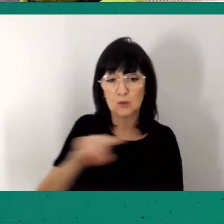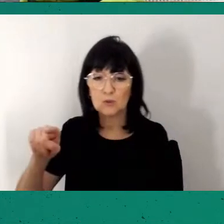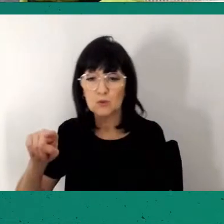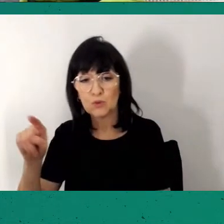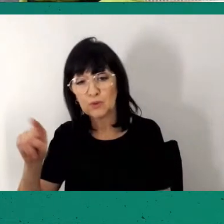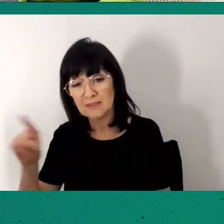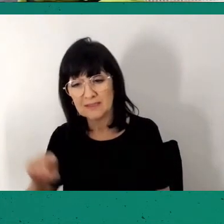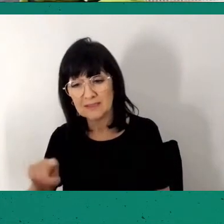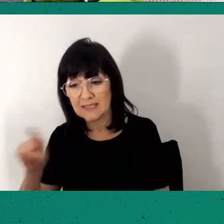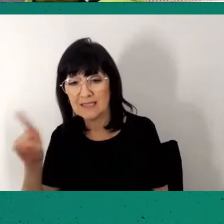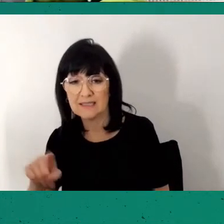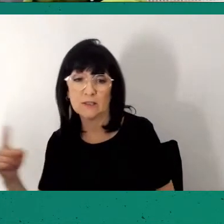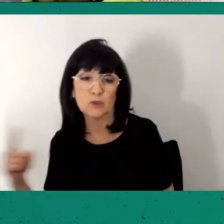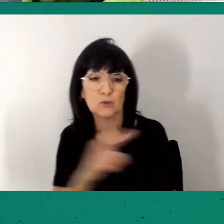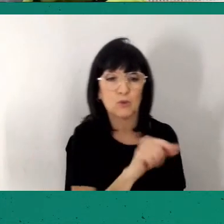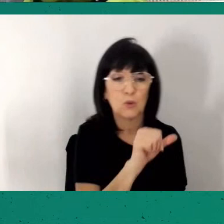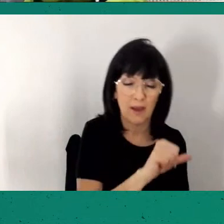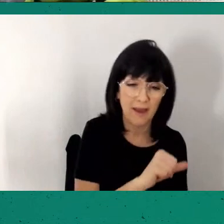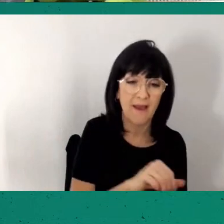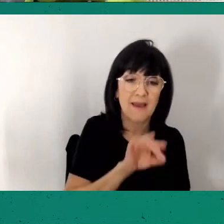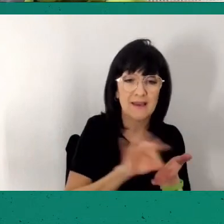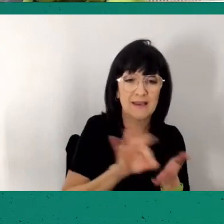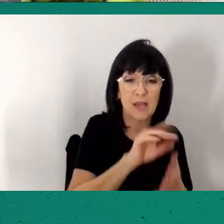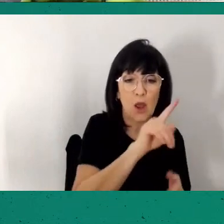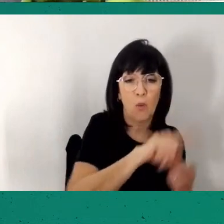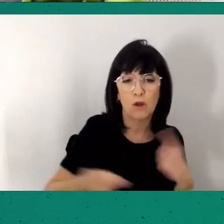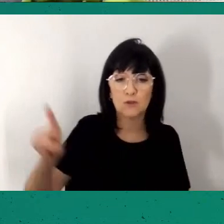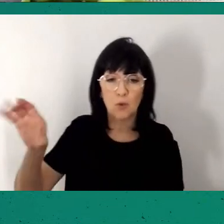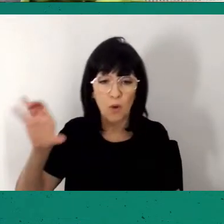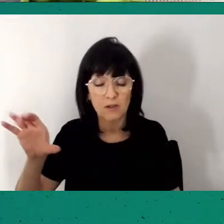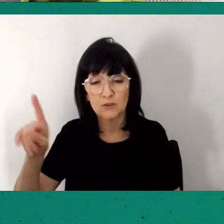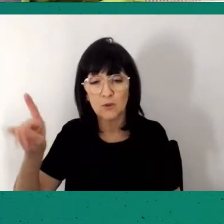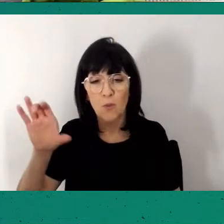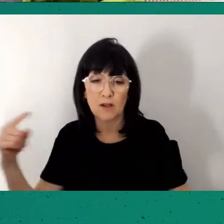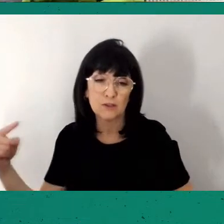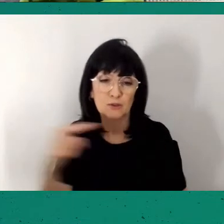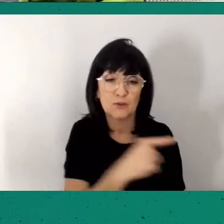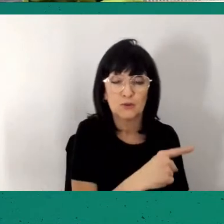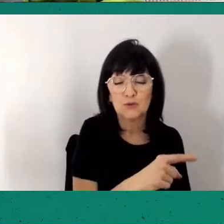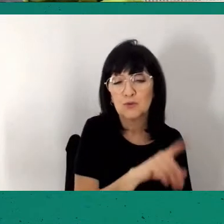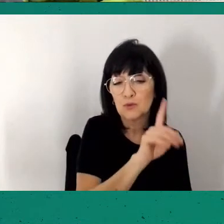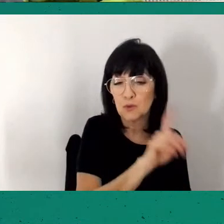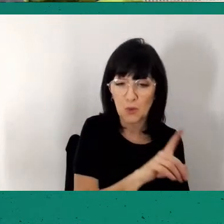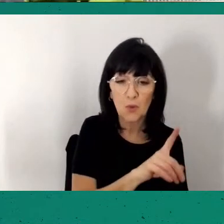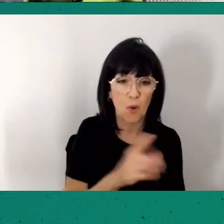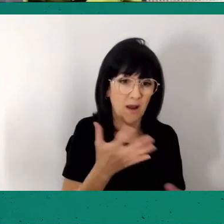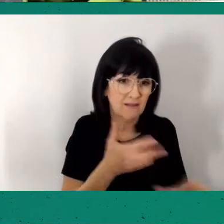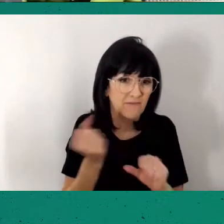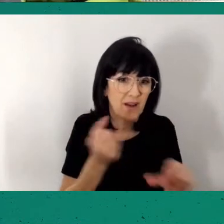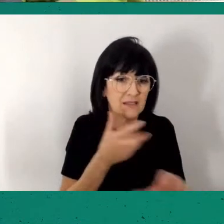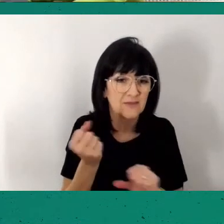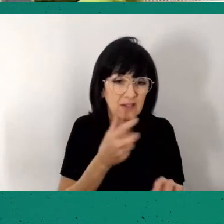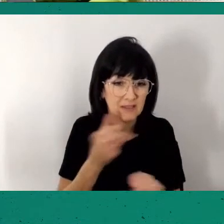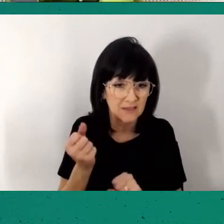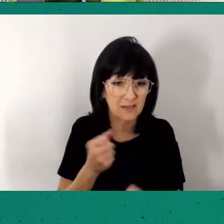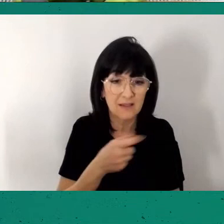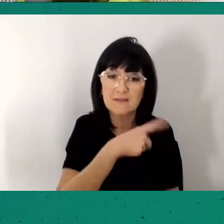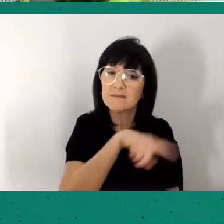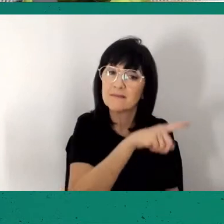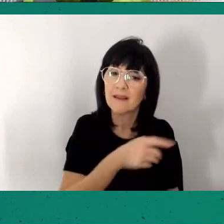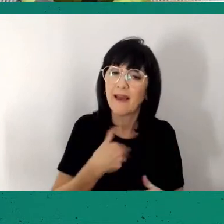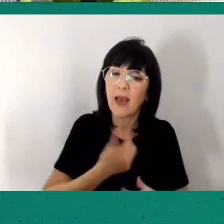100. They also taught us to memorize poems and songs and stories, and we had to read because we didn't have